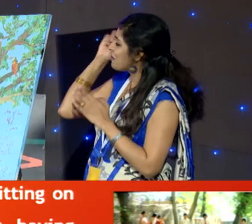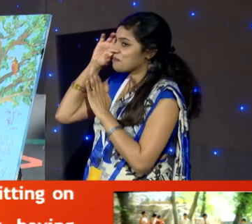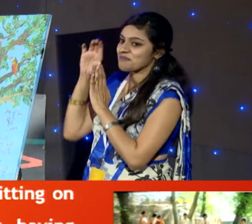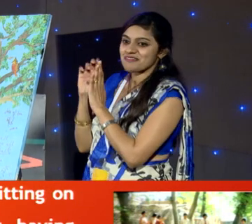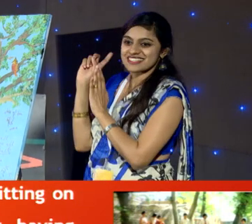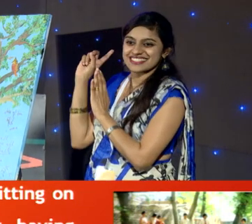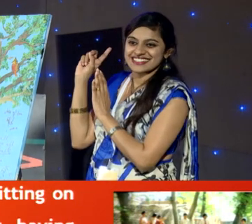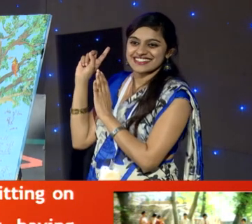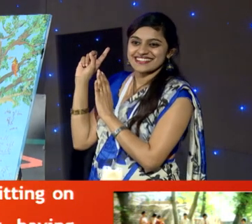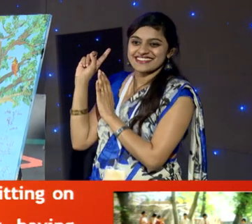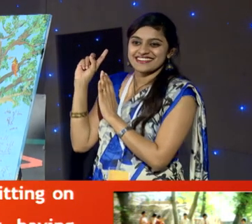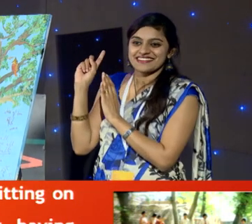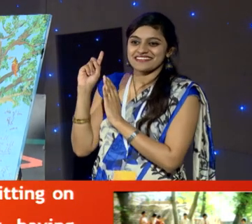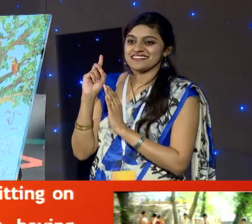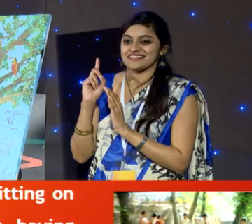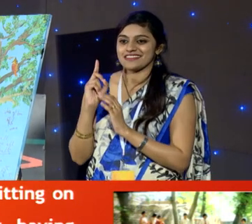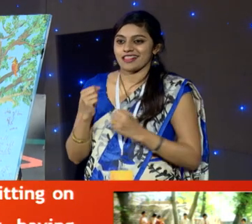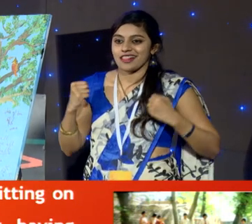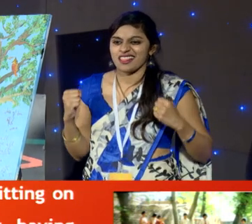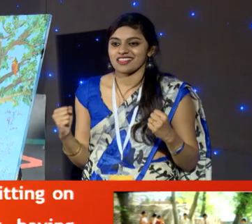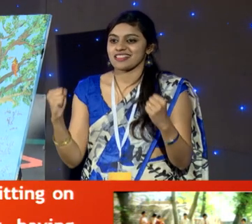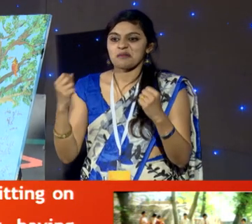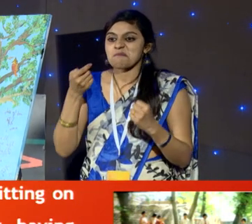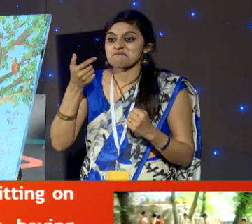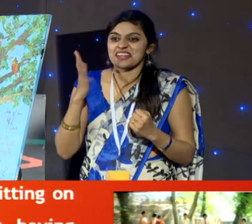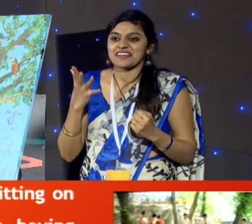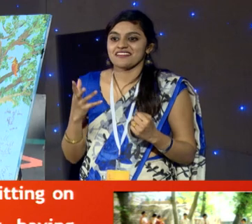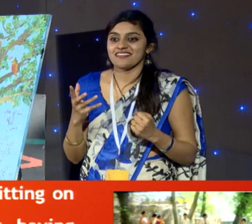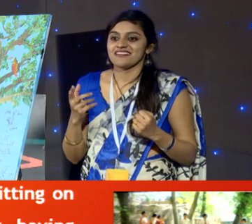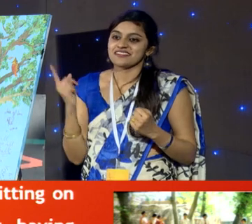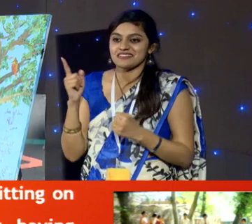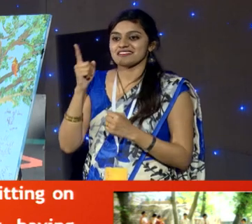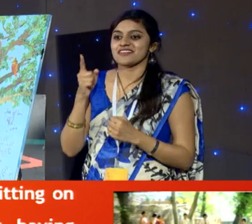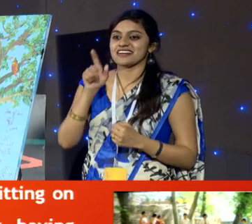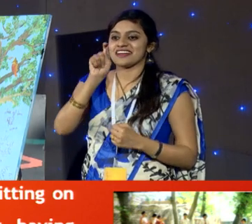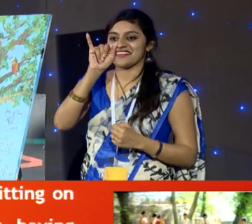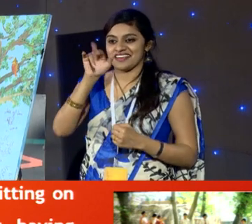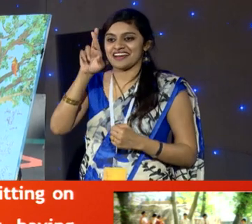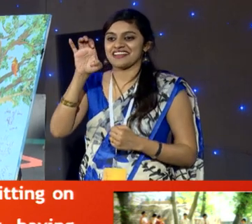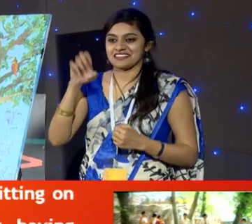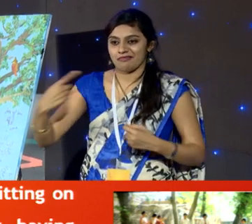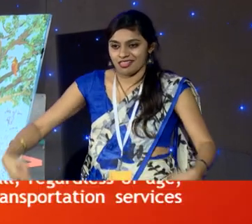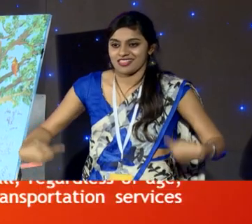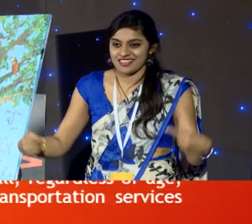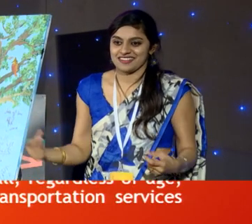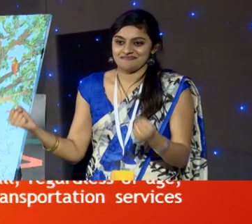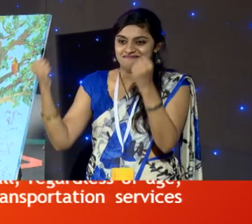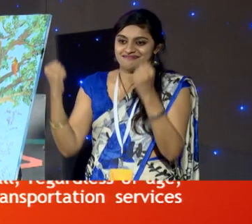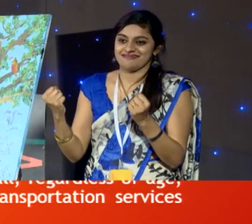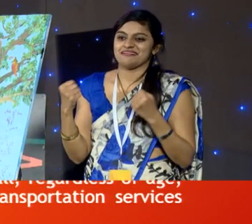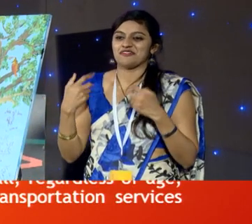used as a swing when we could not afford to have a regular swing in the premises. Next,